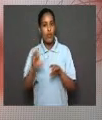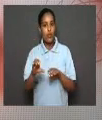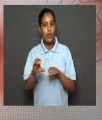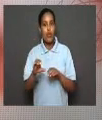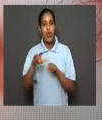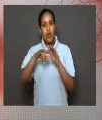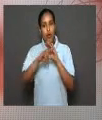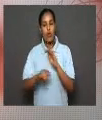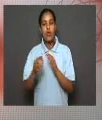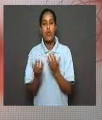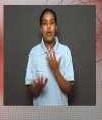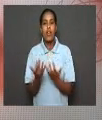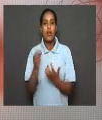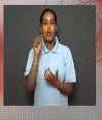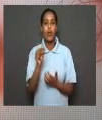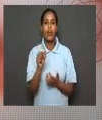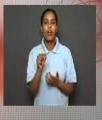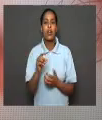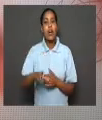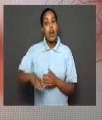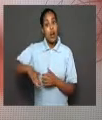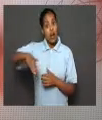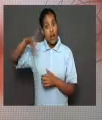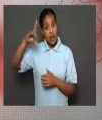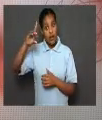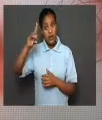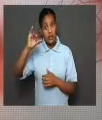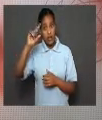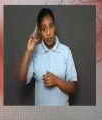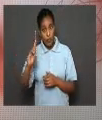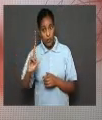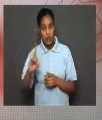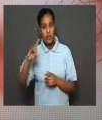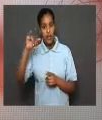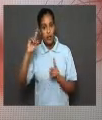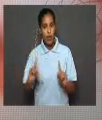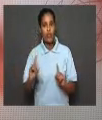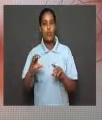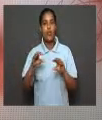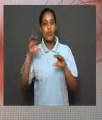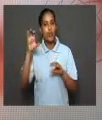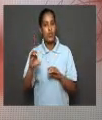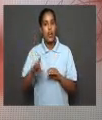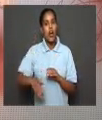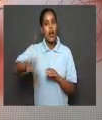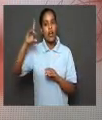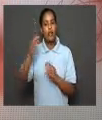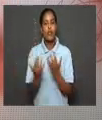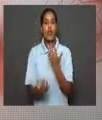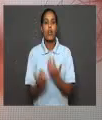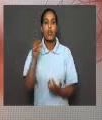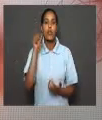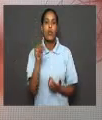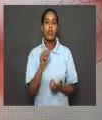lower the boiling point. The higher the dipole-dipole forces, the higher the